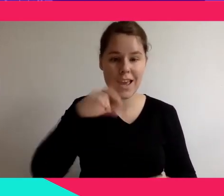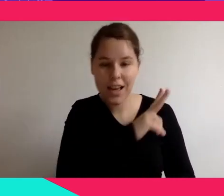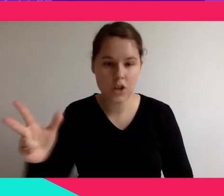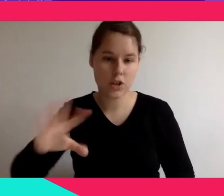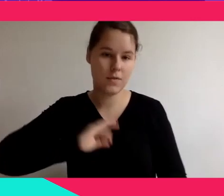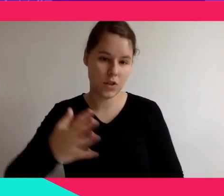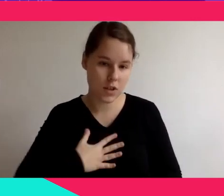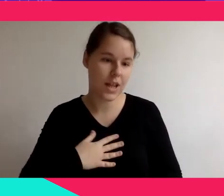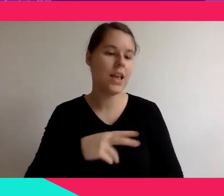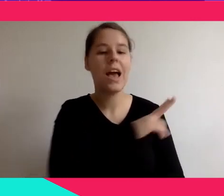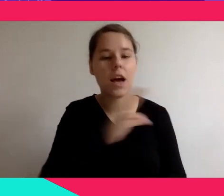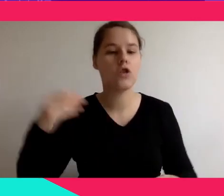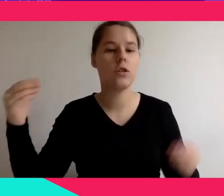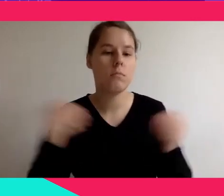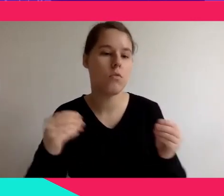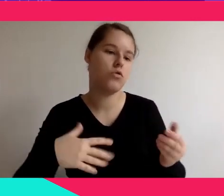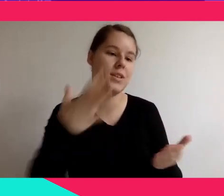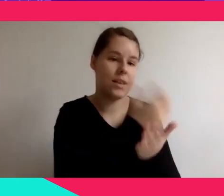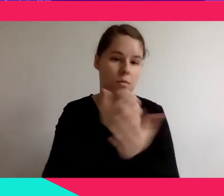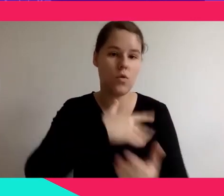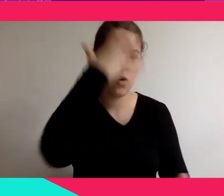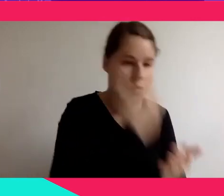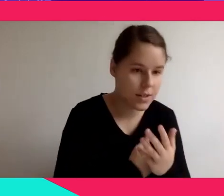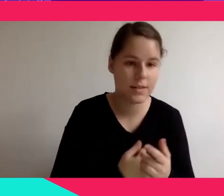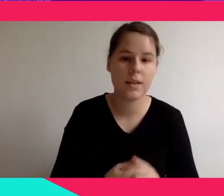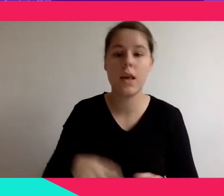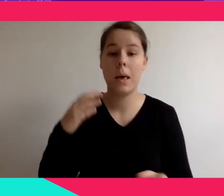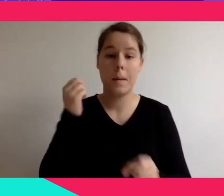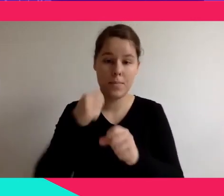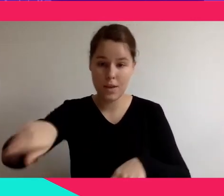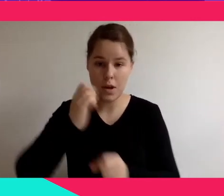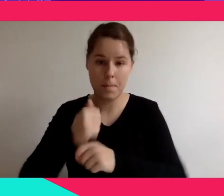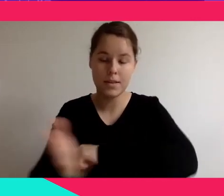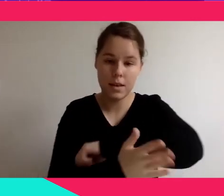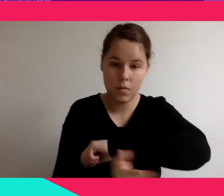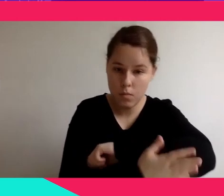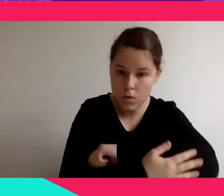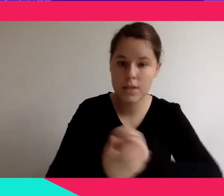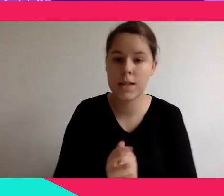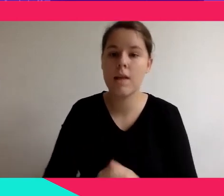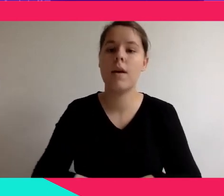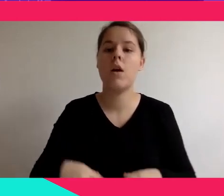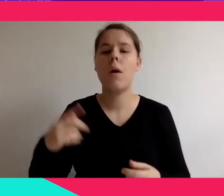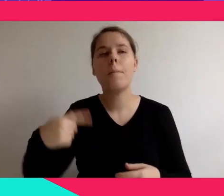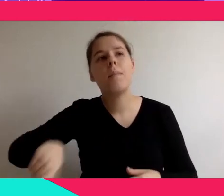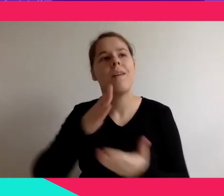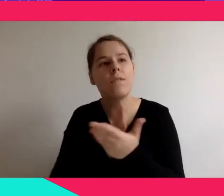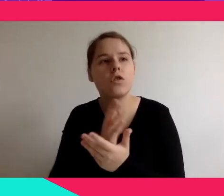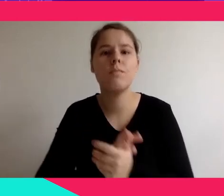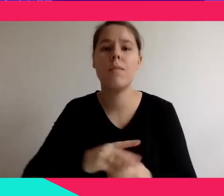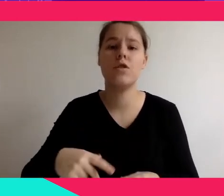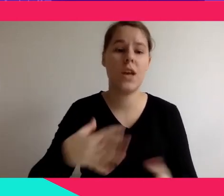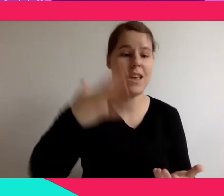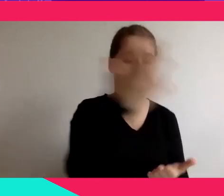has a role to play in the society that surrounds us through its ability to deepen our understanding of the world,